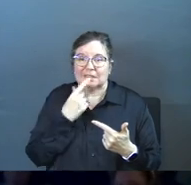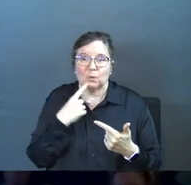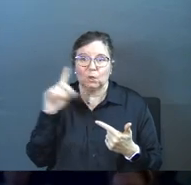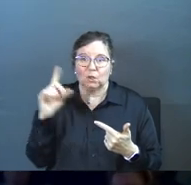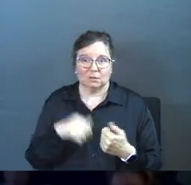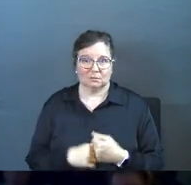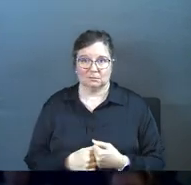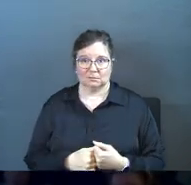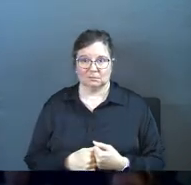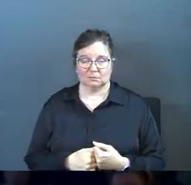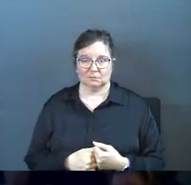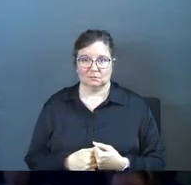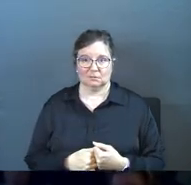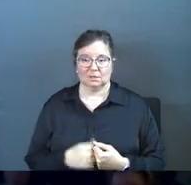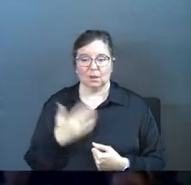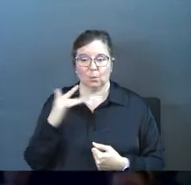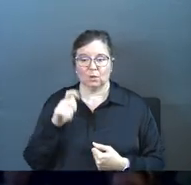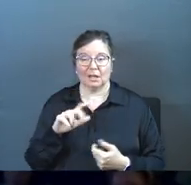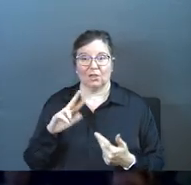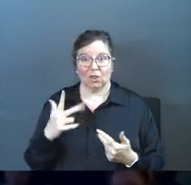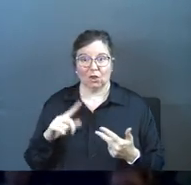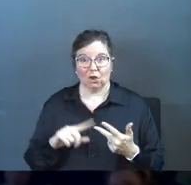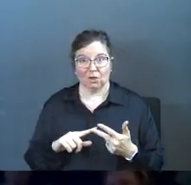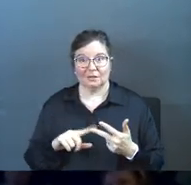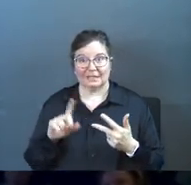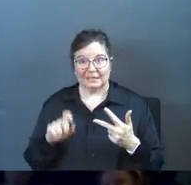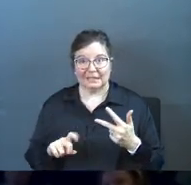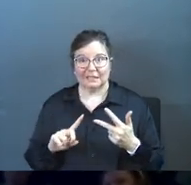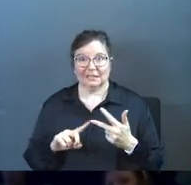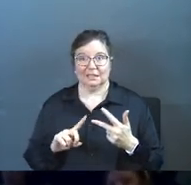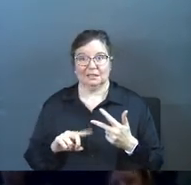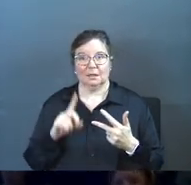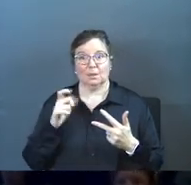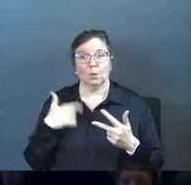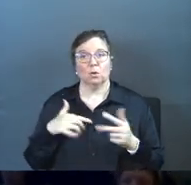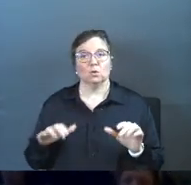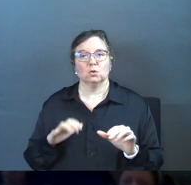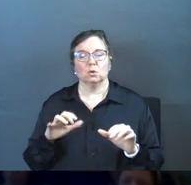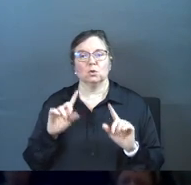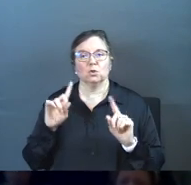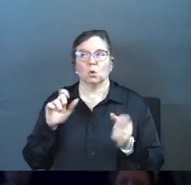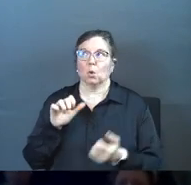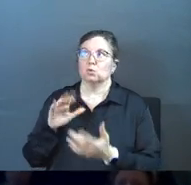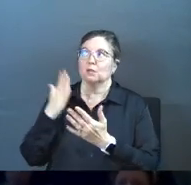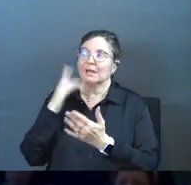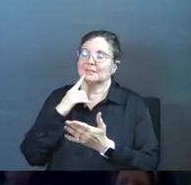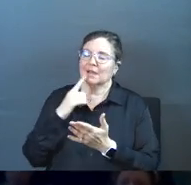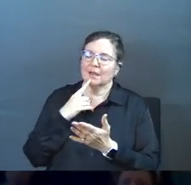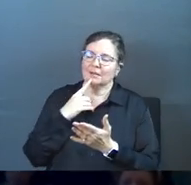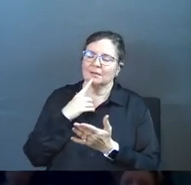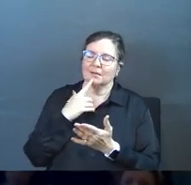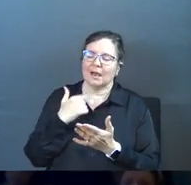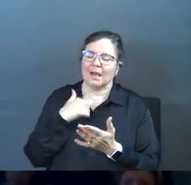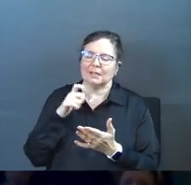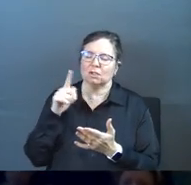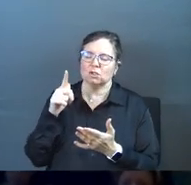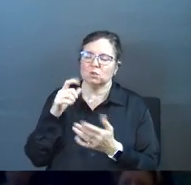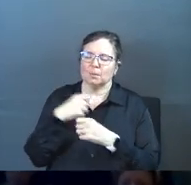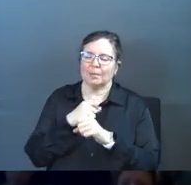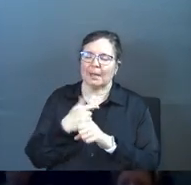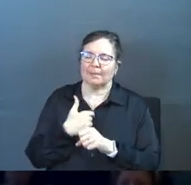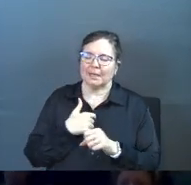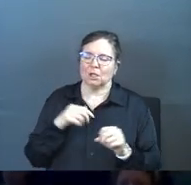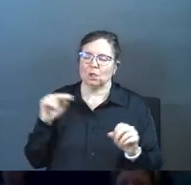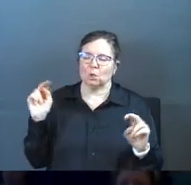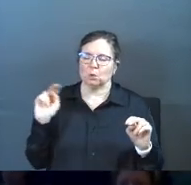didn't work. That's why you need the third step. Because what you do is you go to God and you say, God, I need you to make